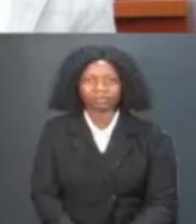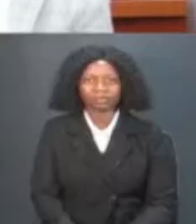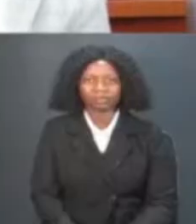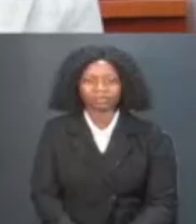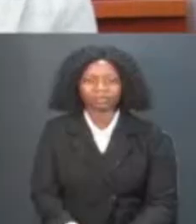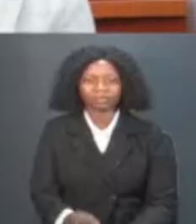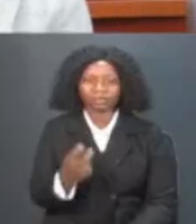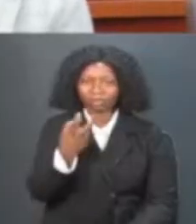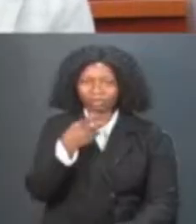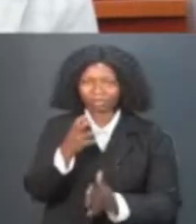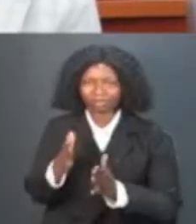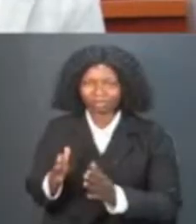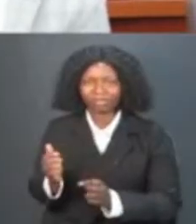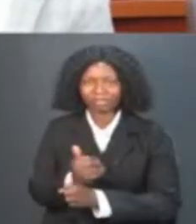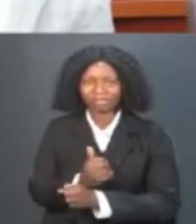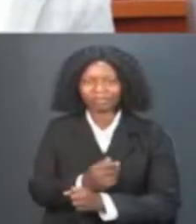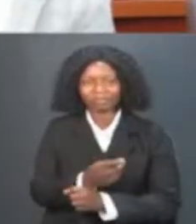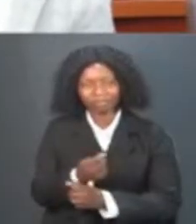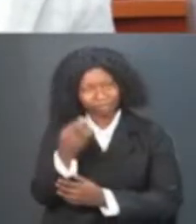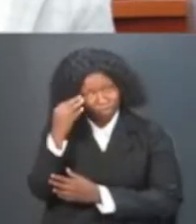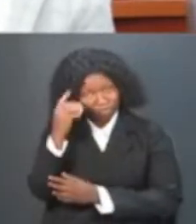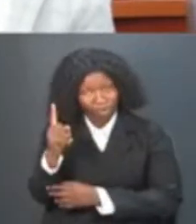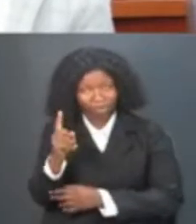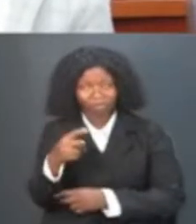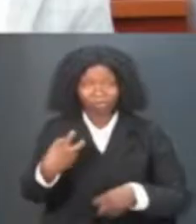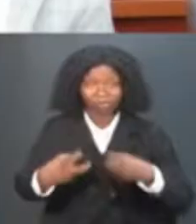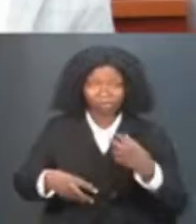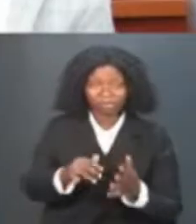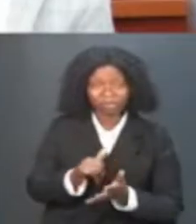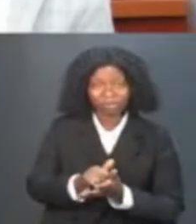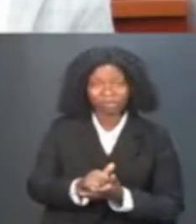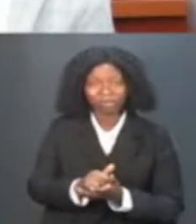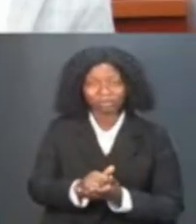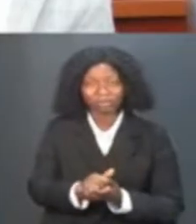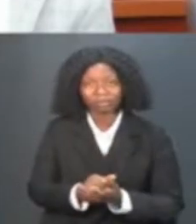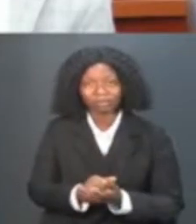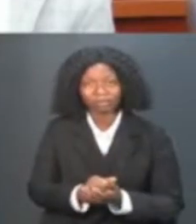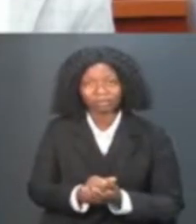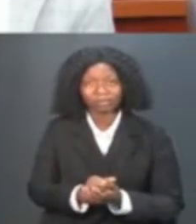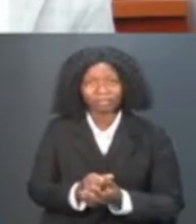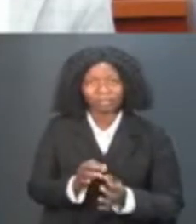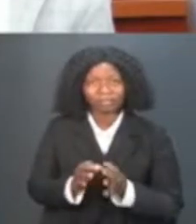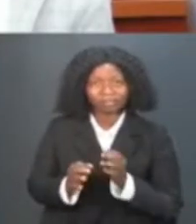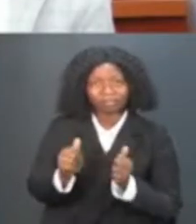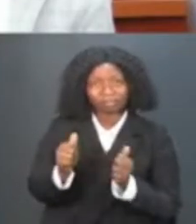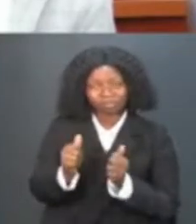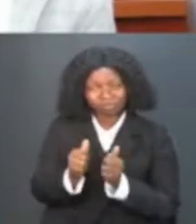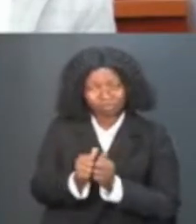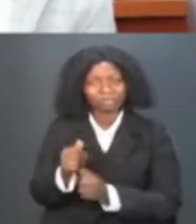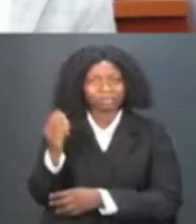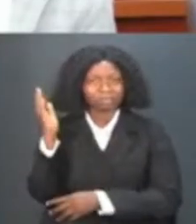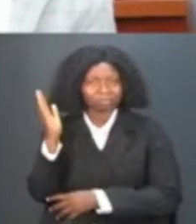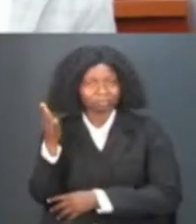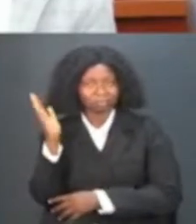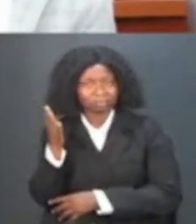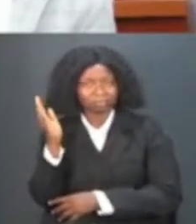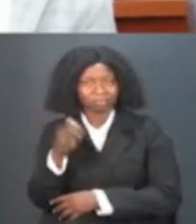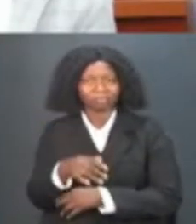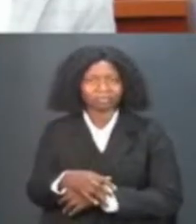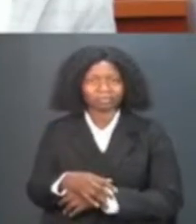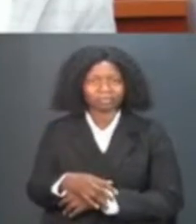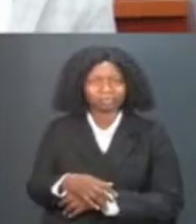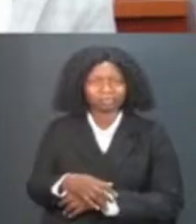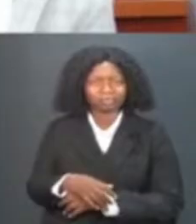few issues, one of which is that even with this statement, we have